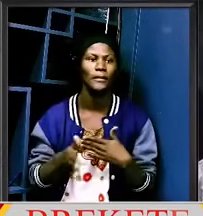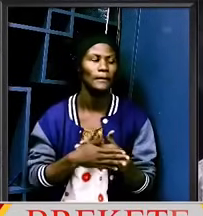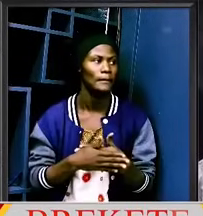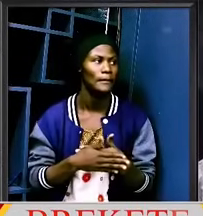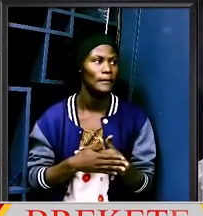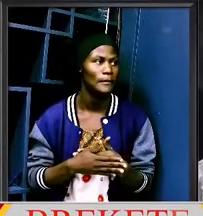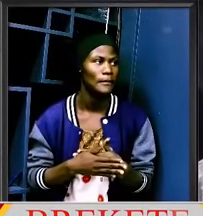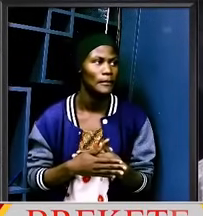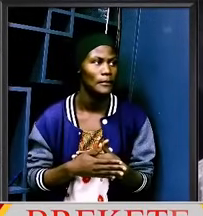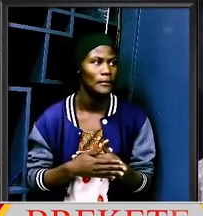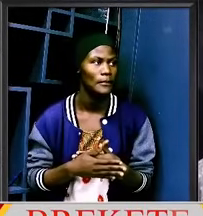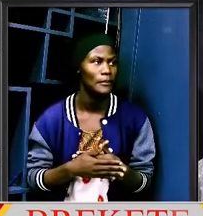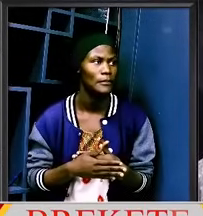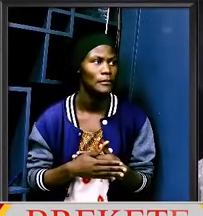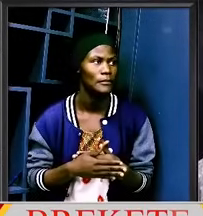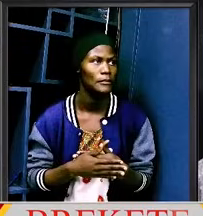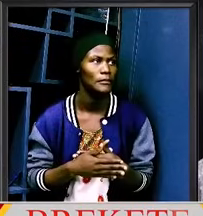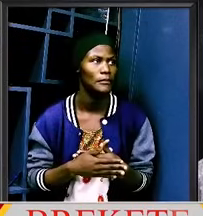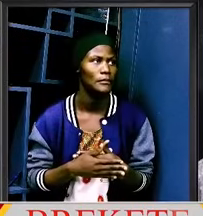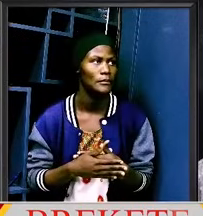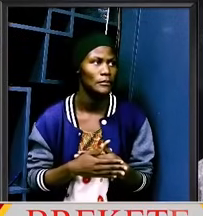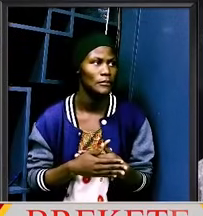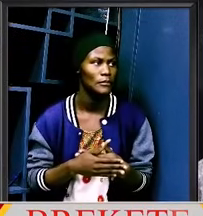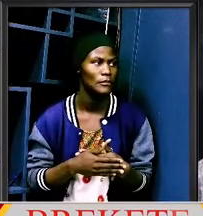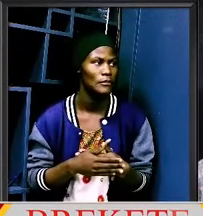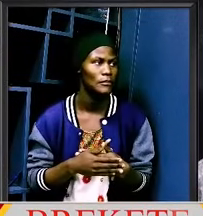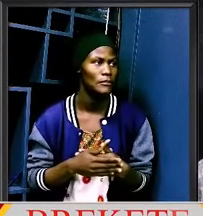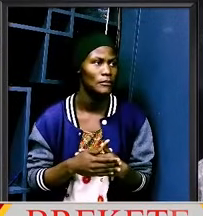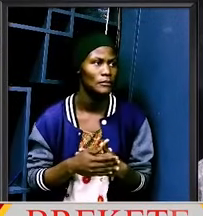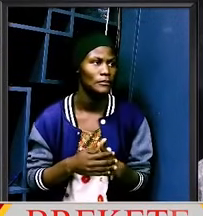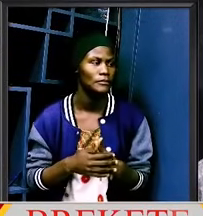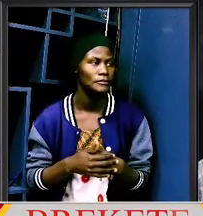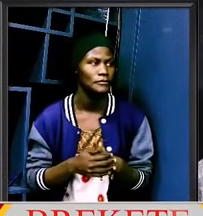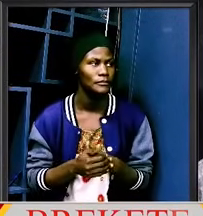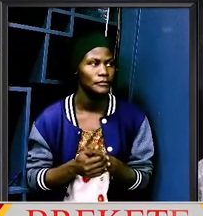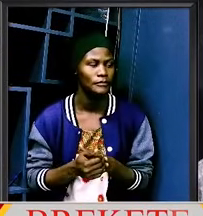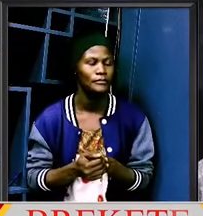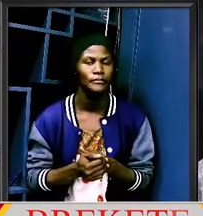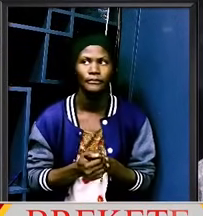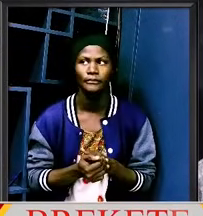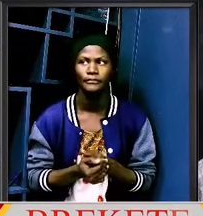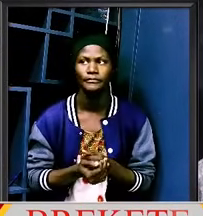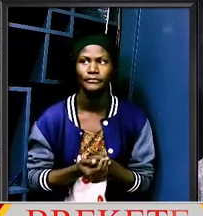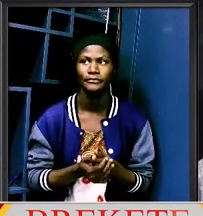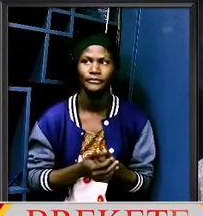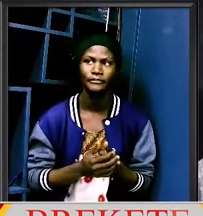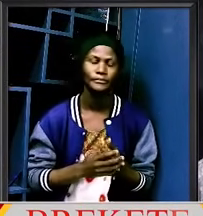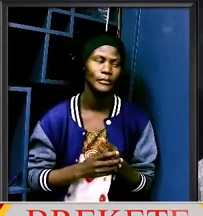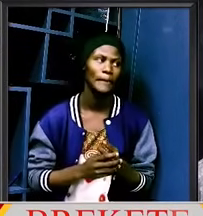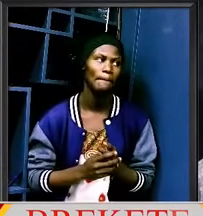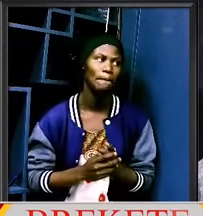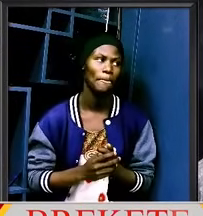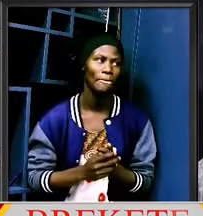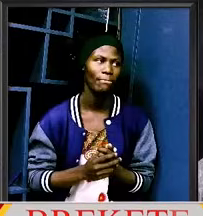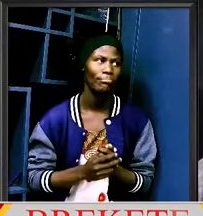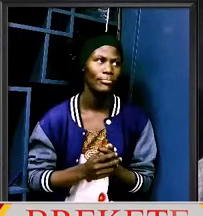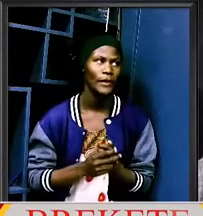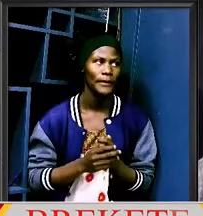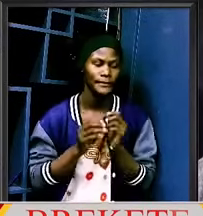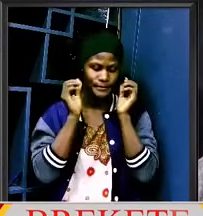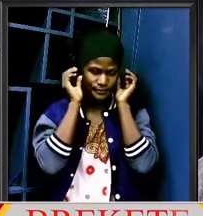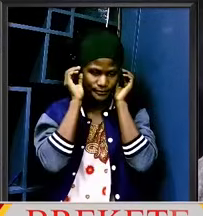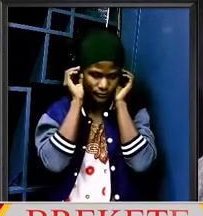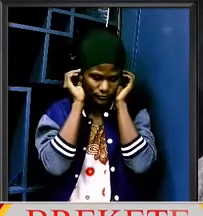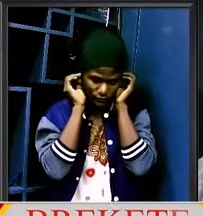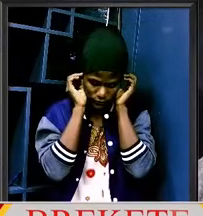I'm coming back next week, but before then, I will try to make contact to SDF office. Fine, if there is no positive answer, definitely I'll